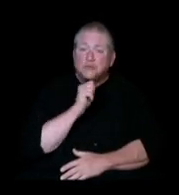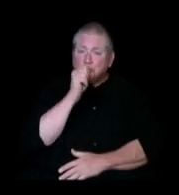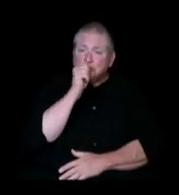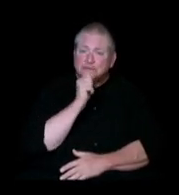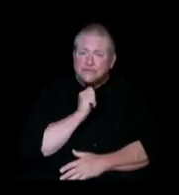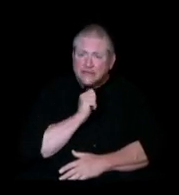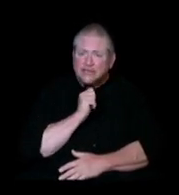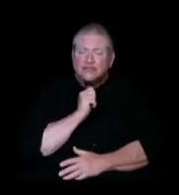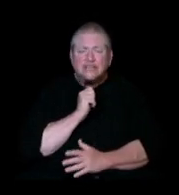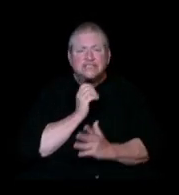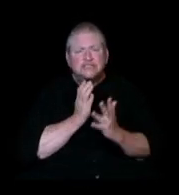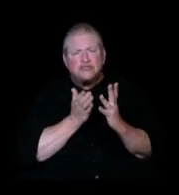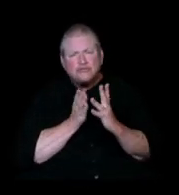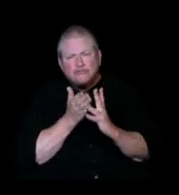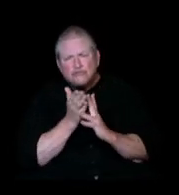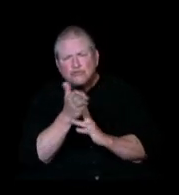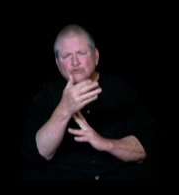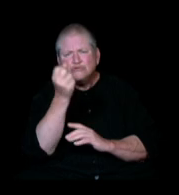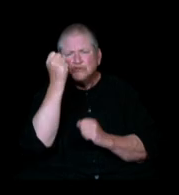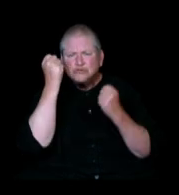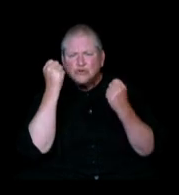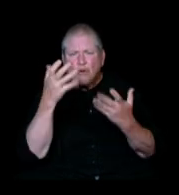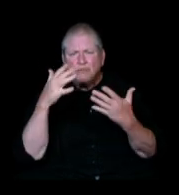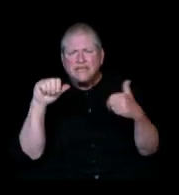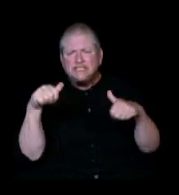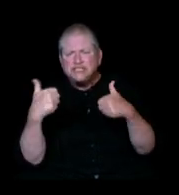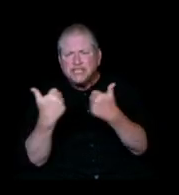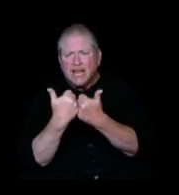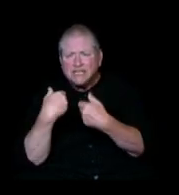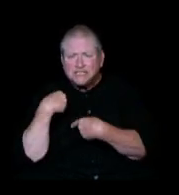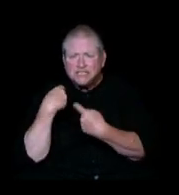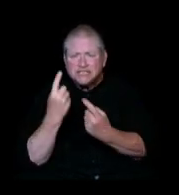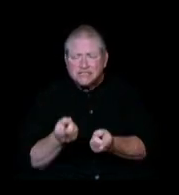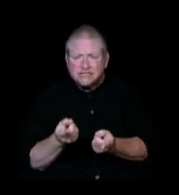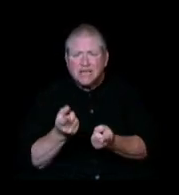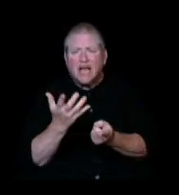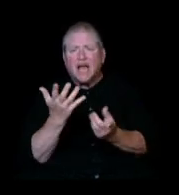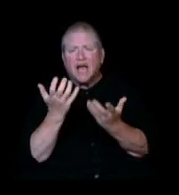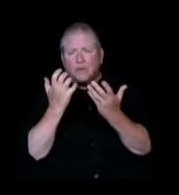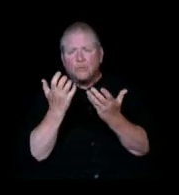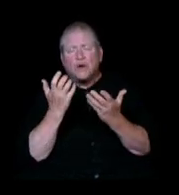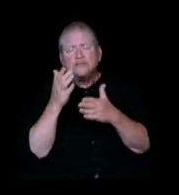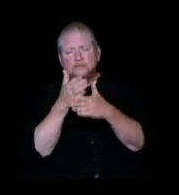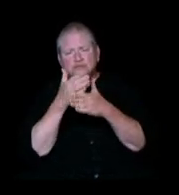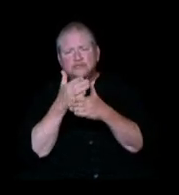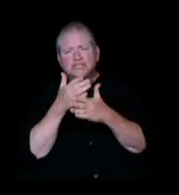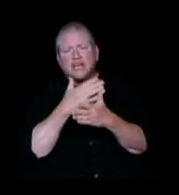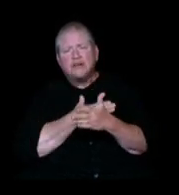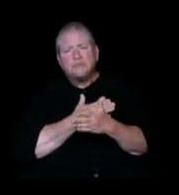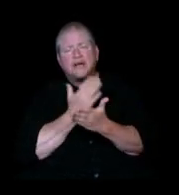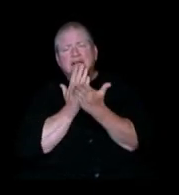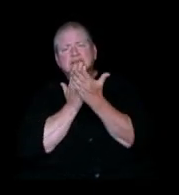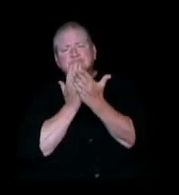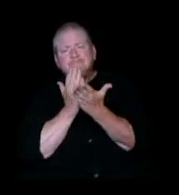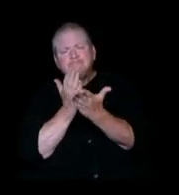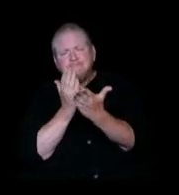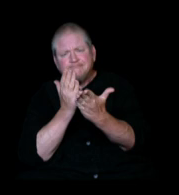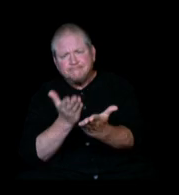face of so many challenges during this last year, I want to share my deepest